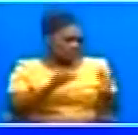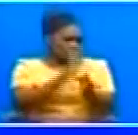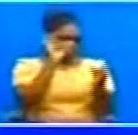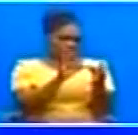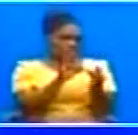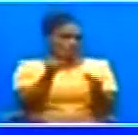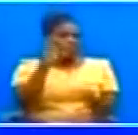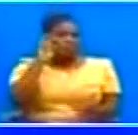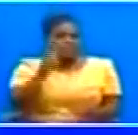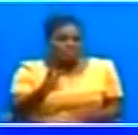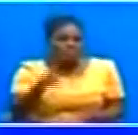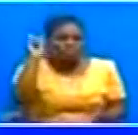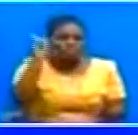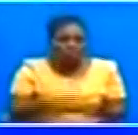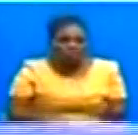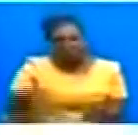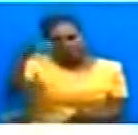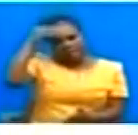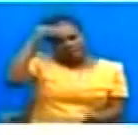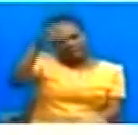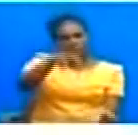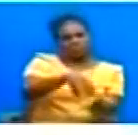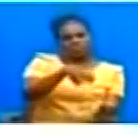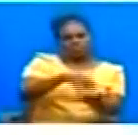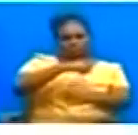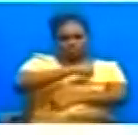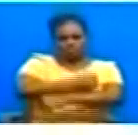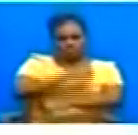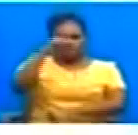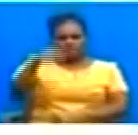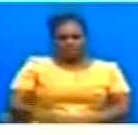specifically, what did you see in terms of learning in the schools today?